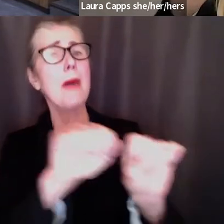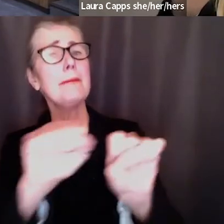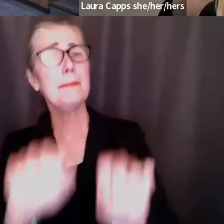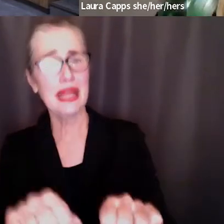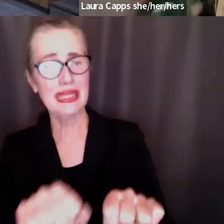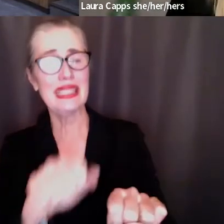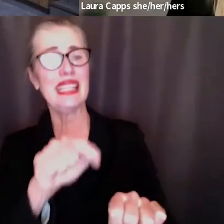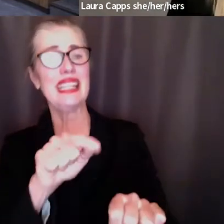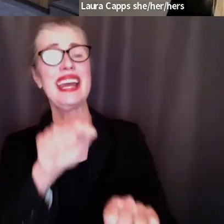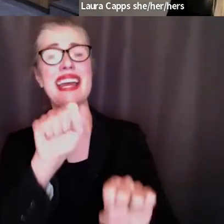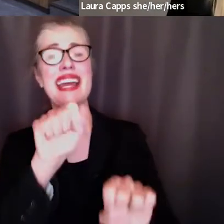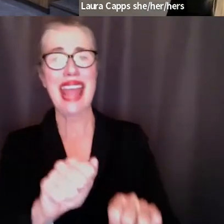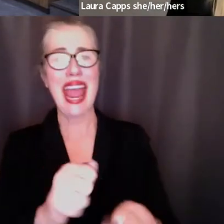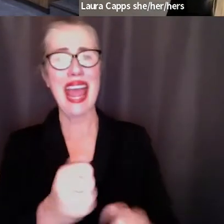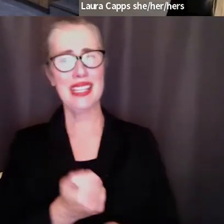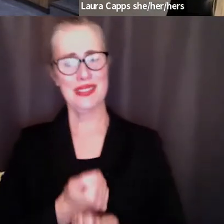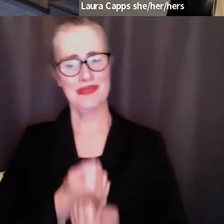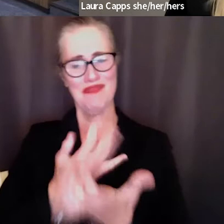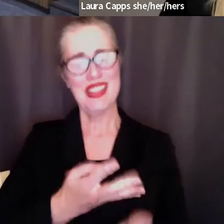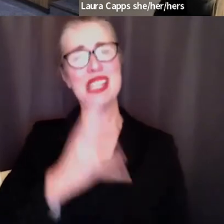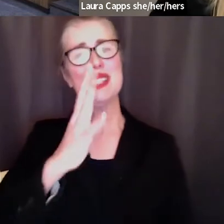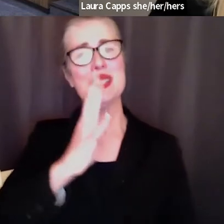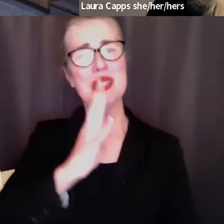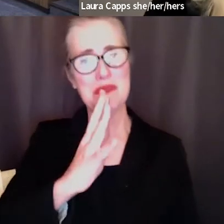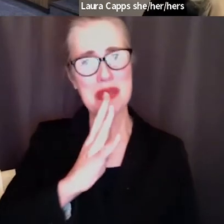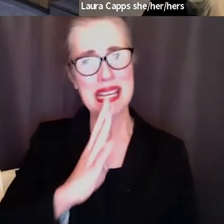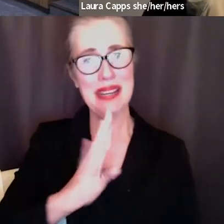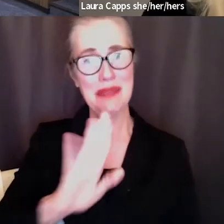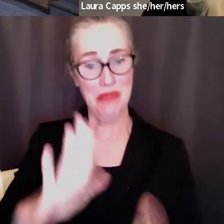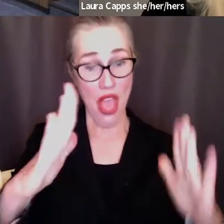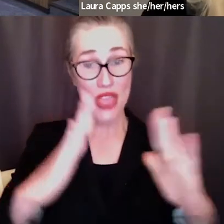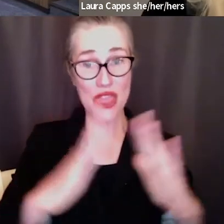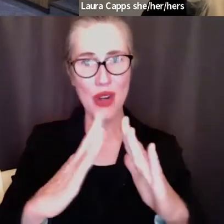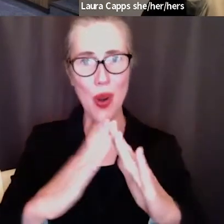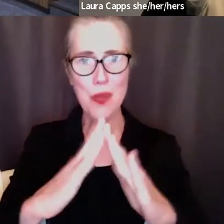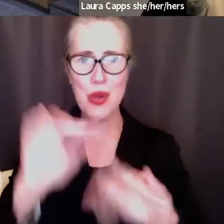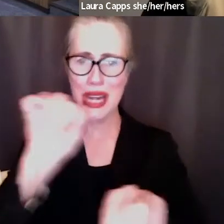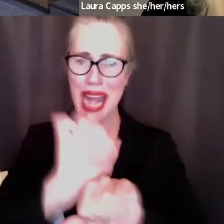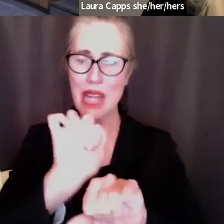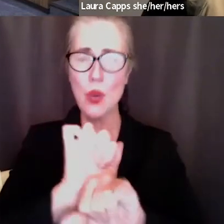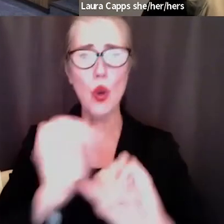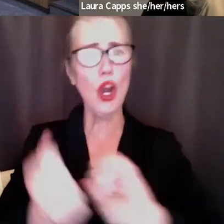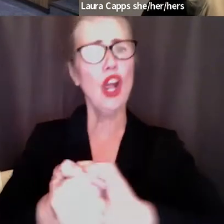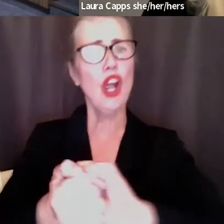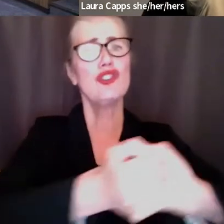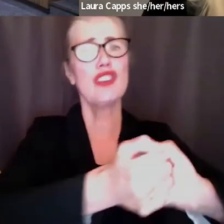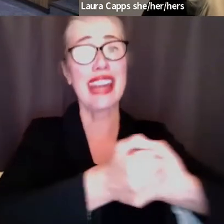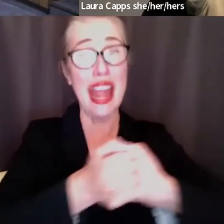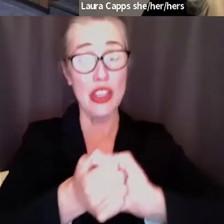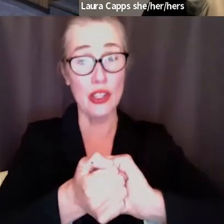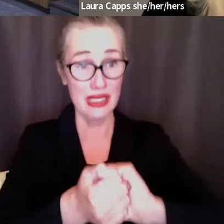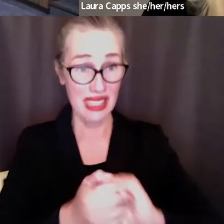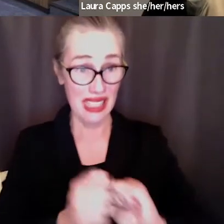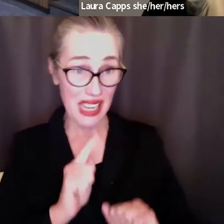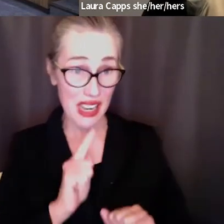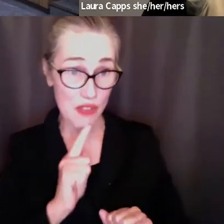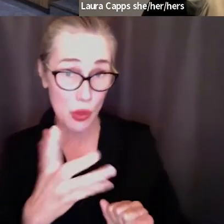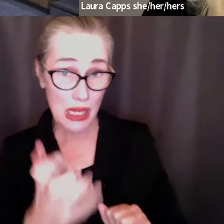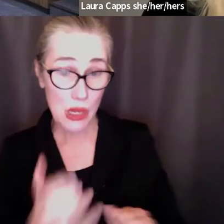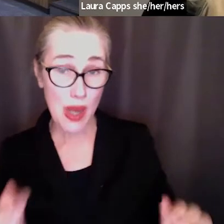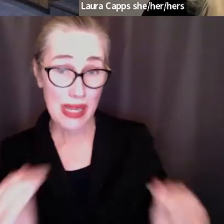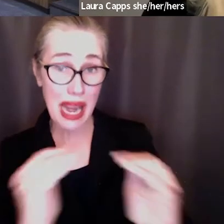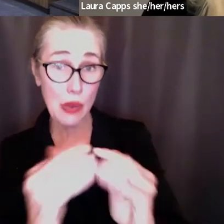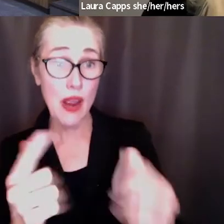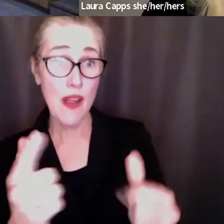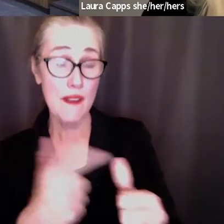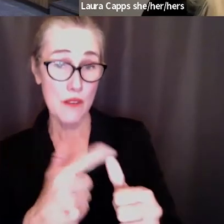ability within their communities to come together if we were really going to have equity around this thing first thing we would do is we